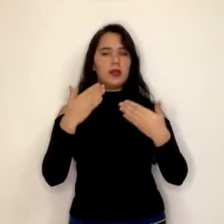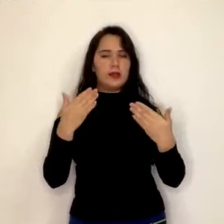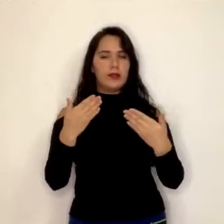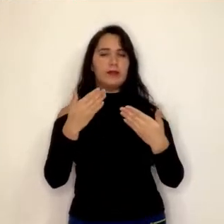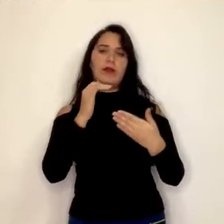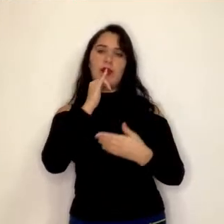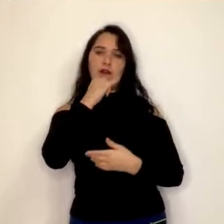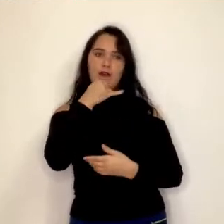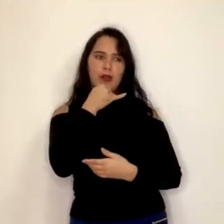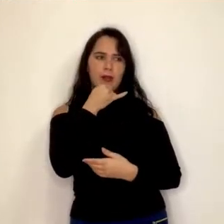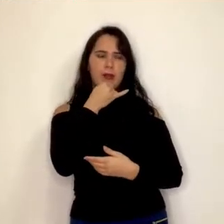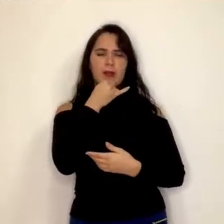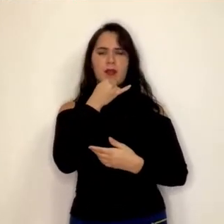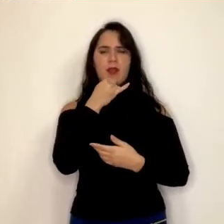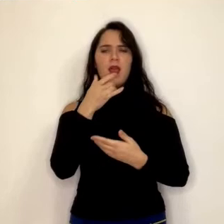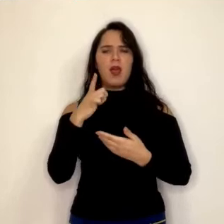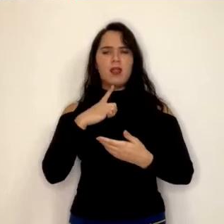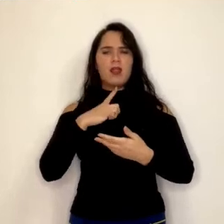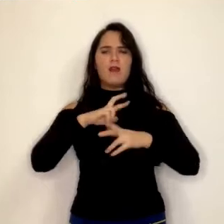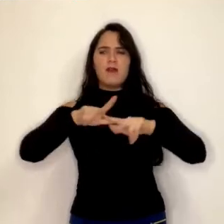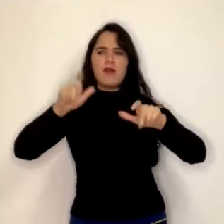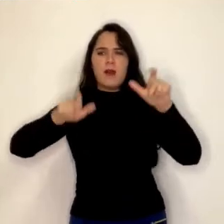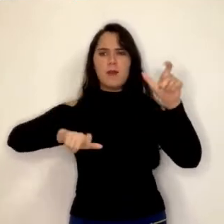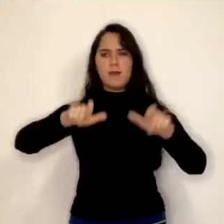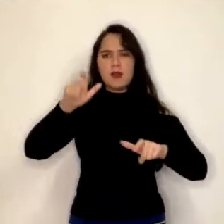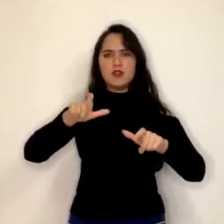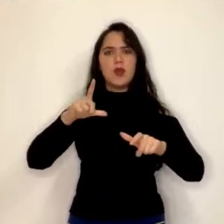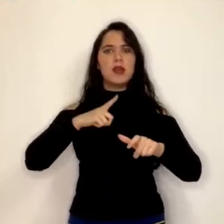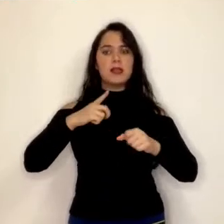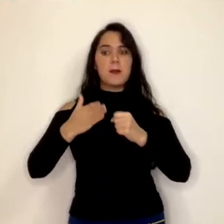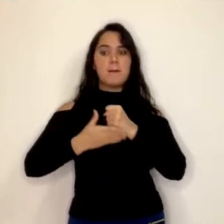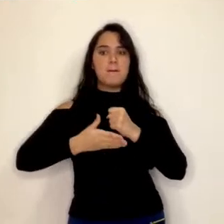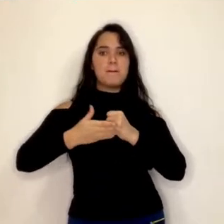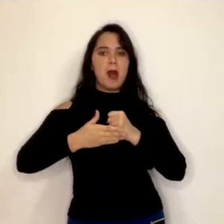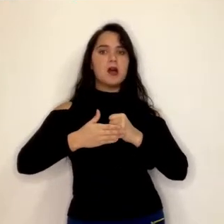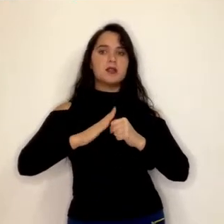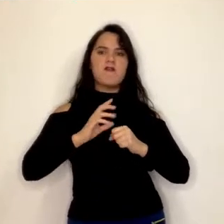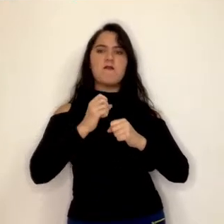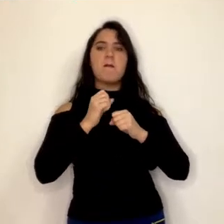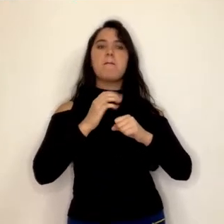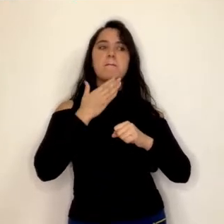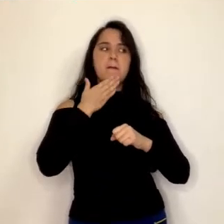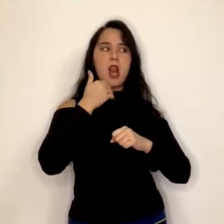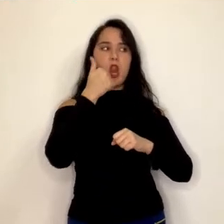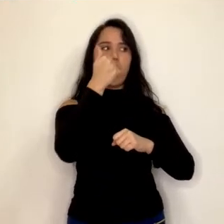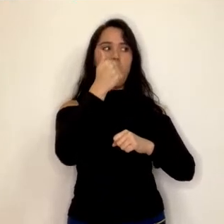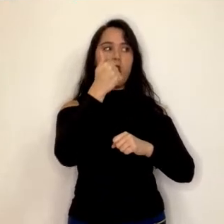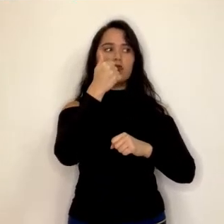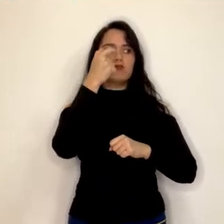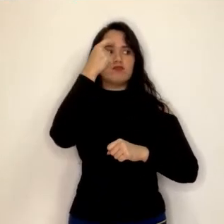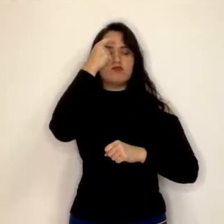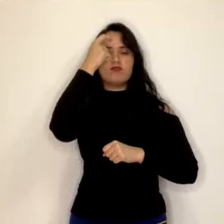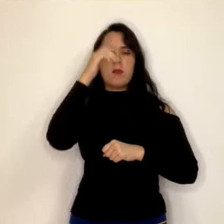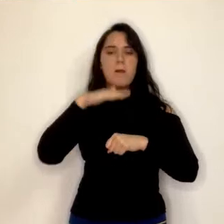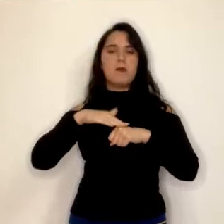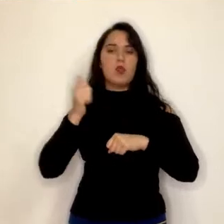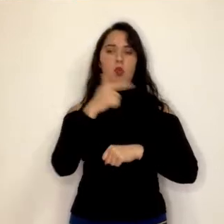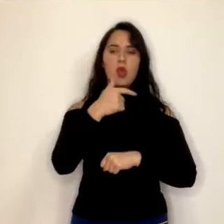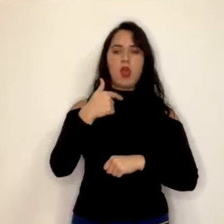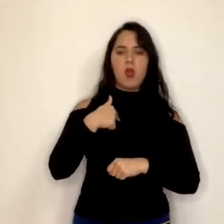believing that everybody had the same chances that I had is oversimplifying and it's ignorant.